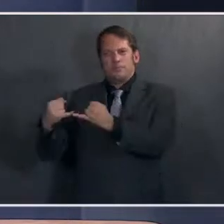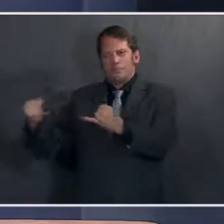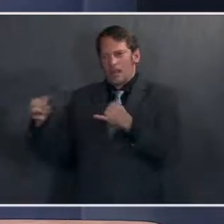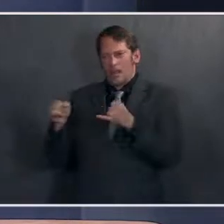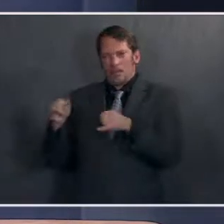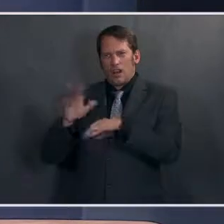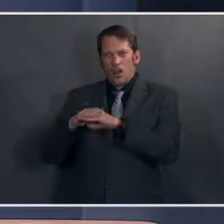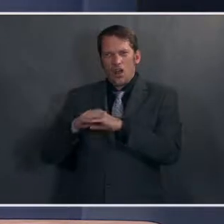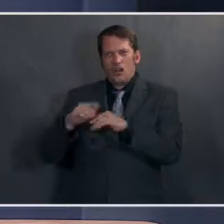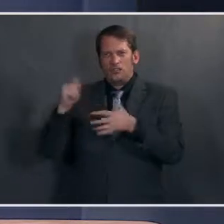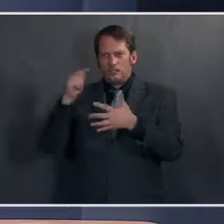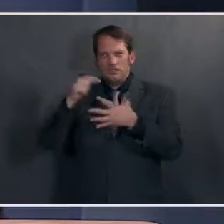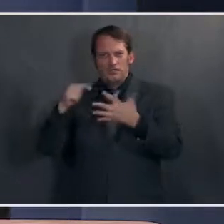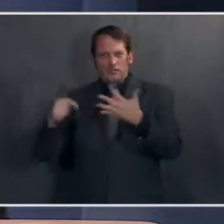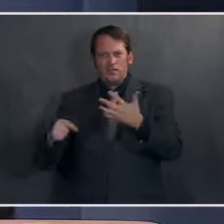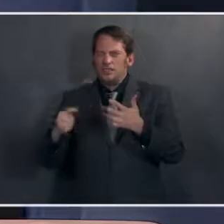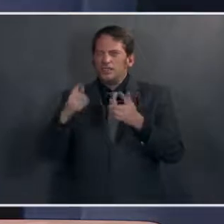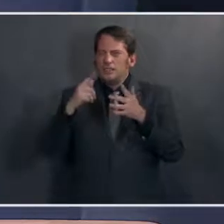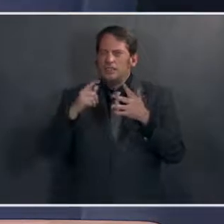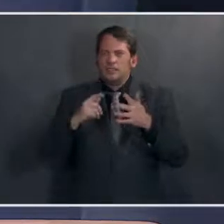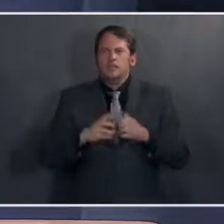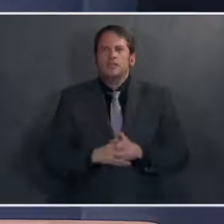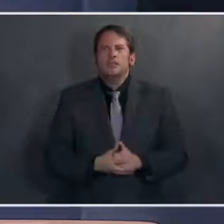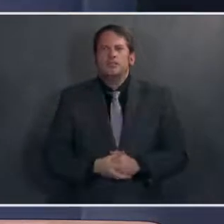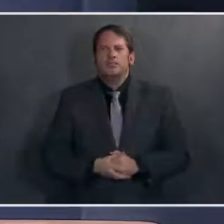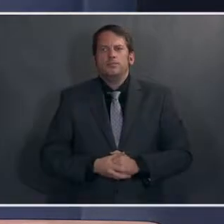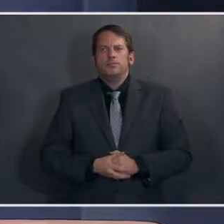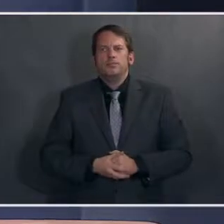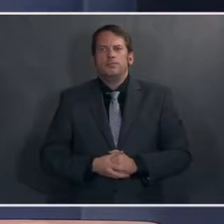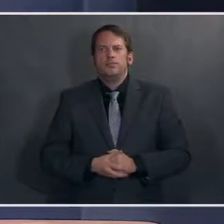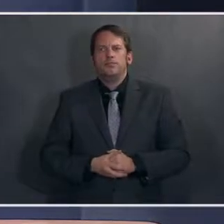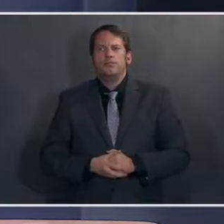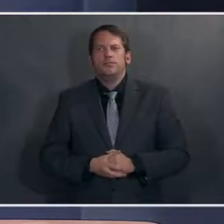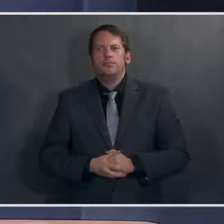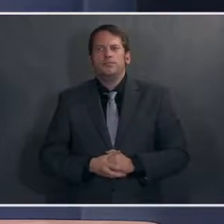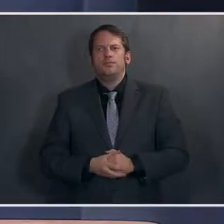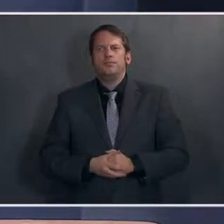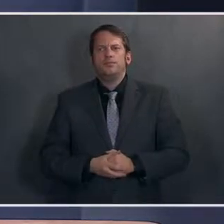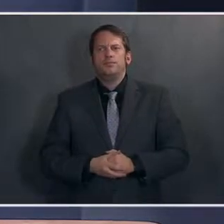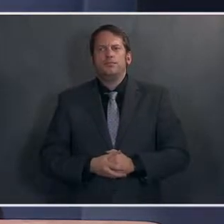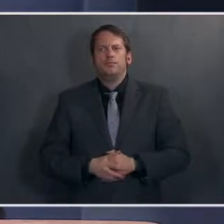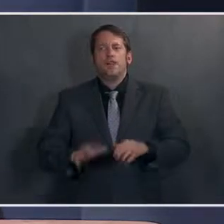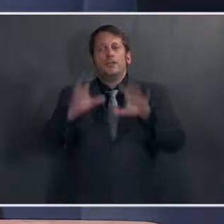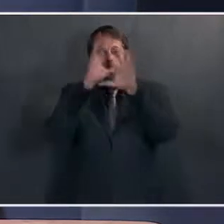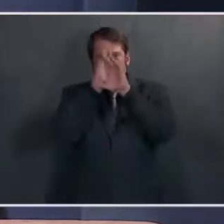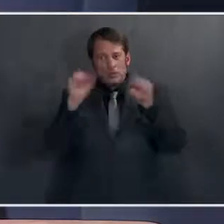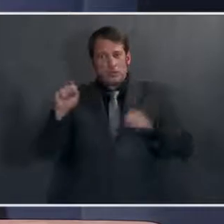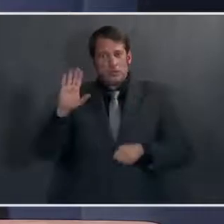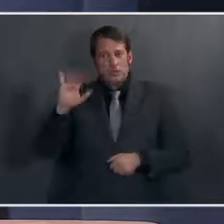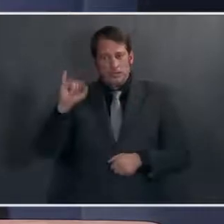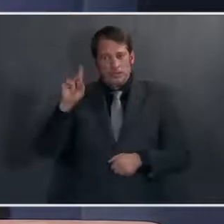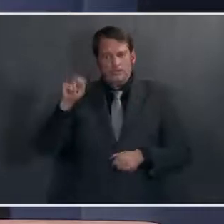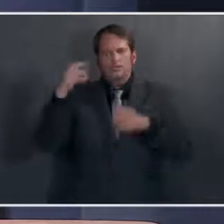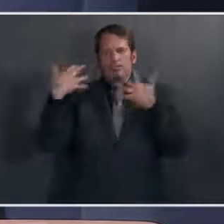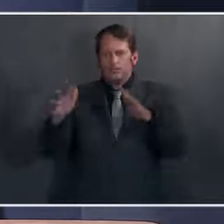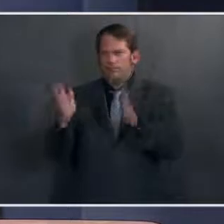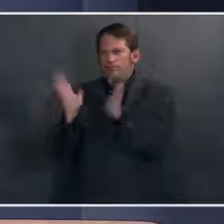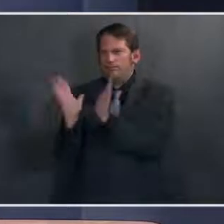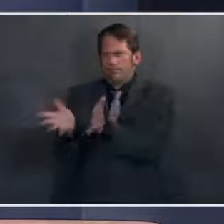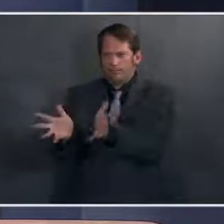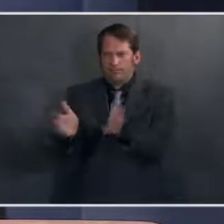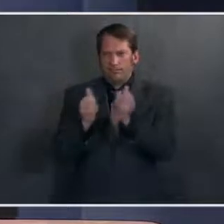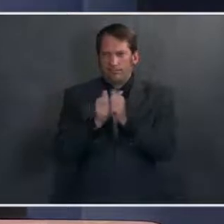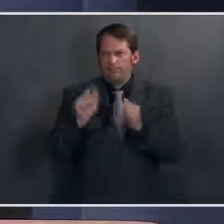So his engagement, even directly with President Putin, tells you a bit about the difference alone. And on China,